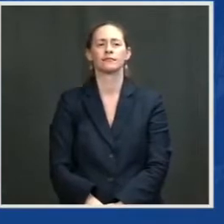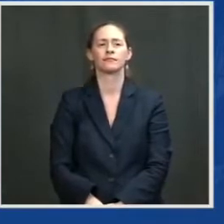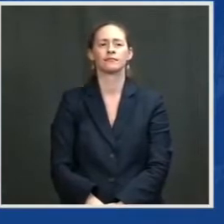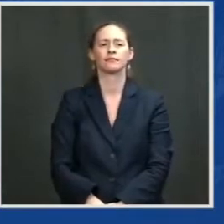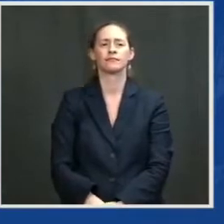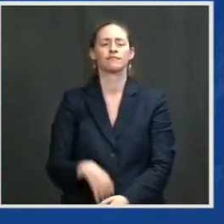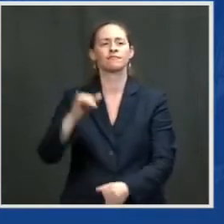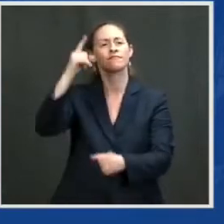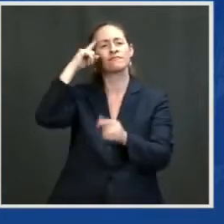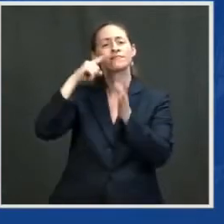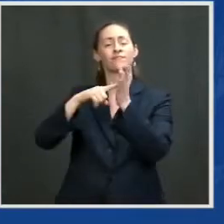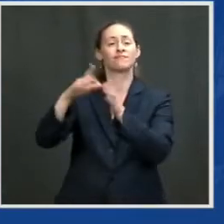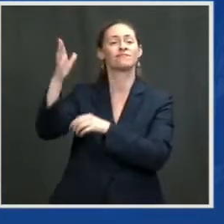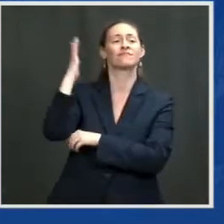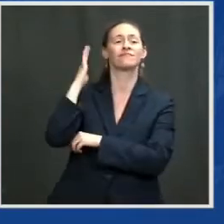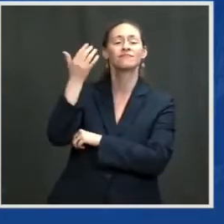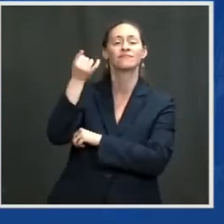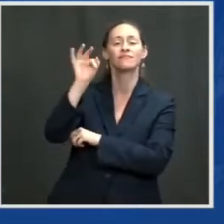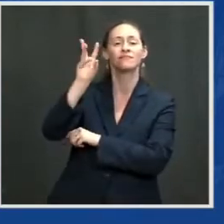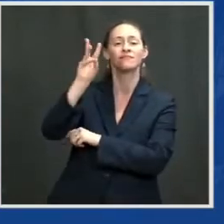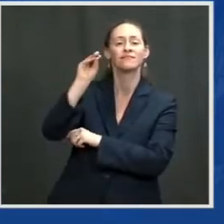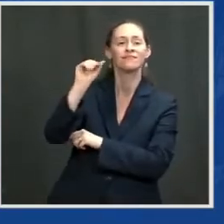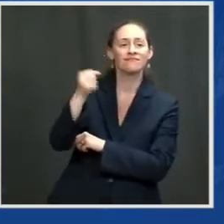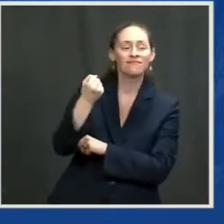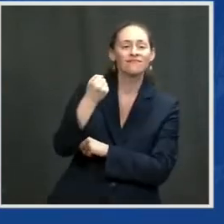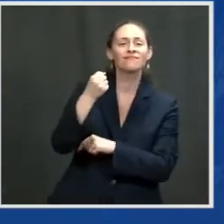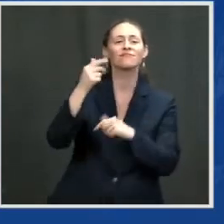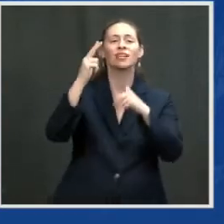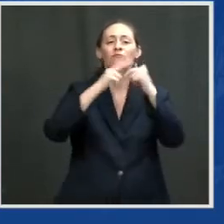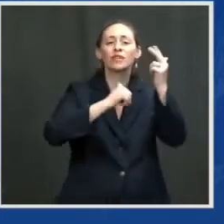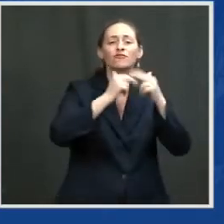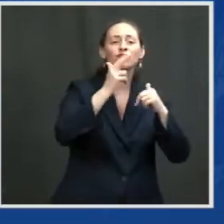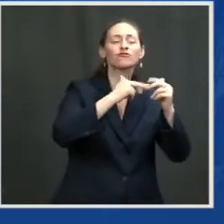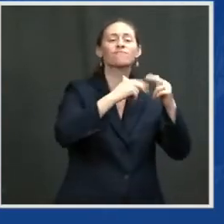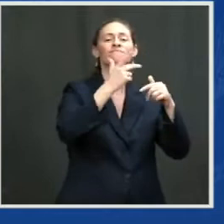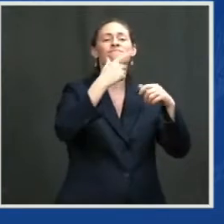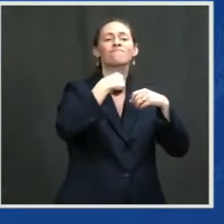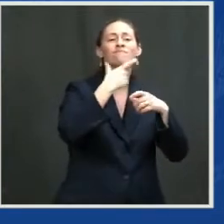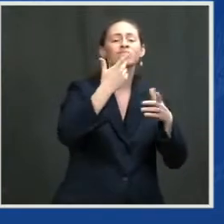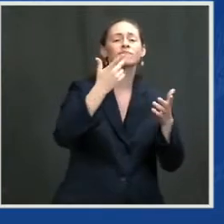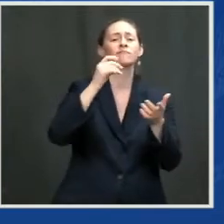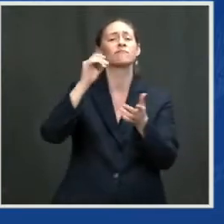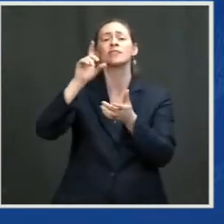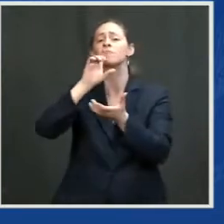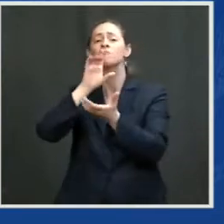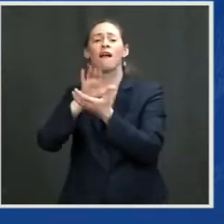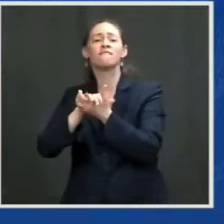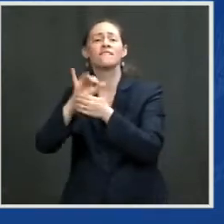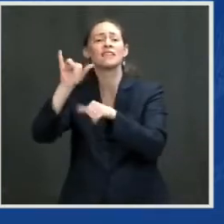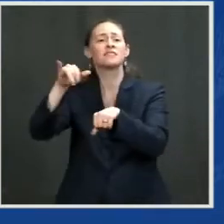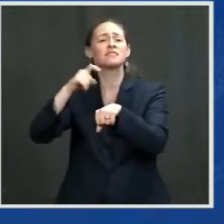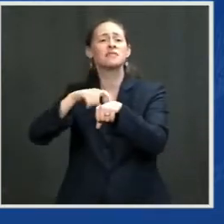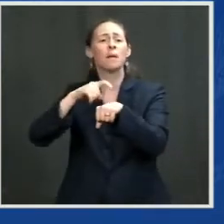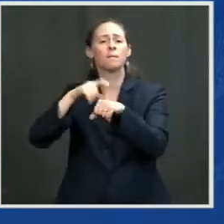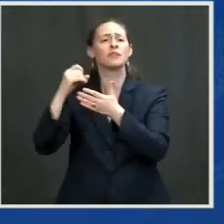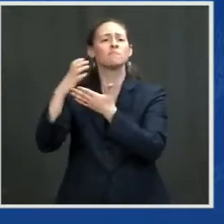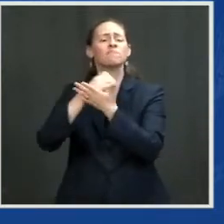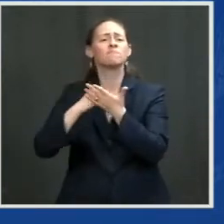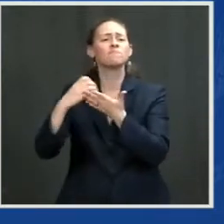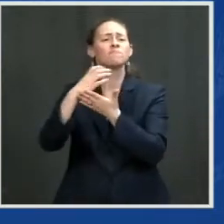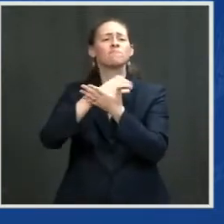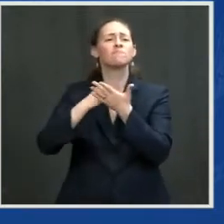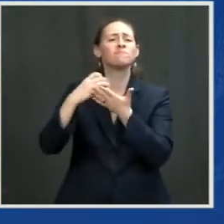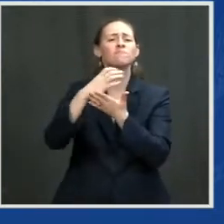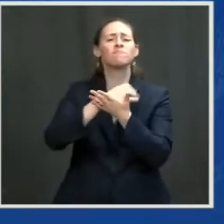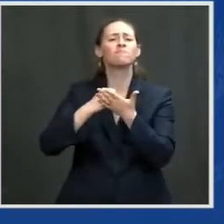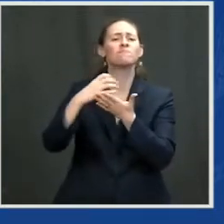with a kid with 2 kids is paying more in federal taxes than a multi-million-dollar, billion-dollar corporation that's making